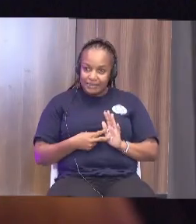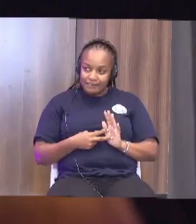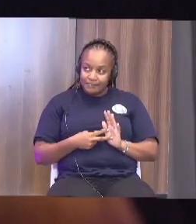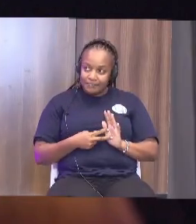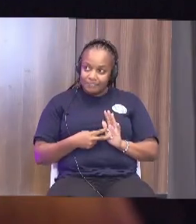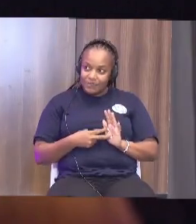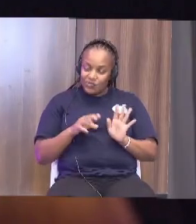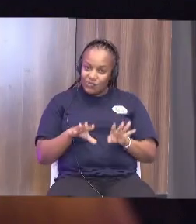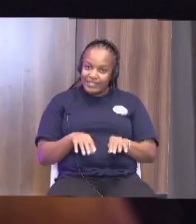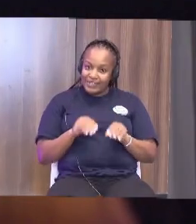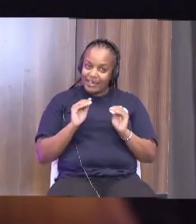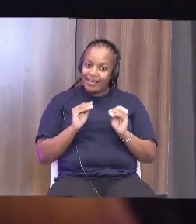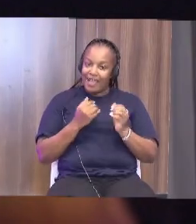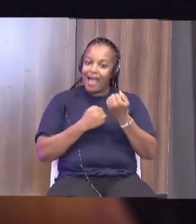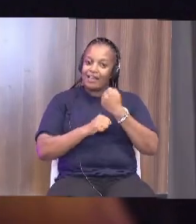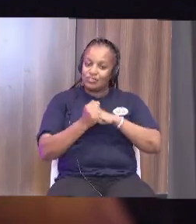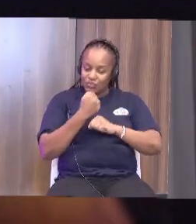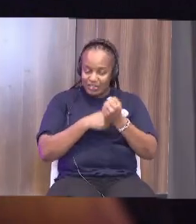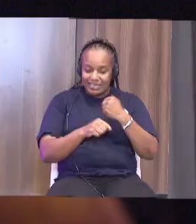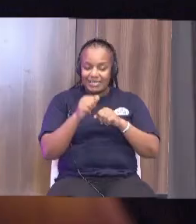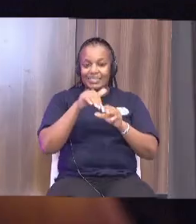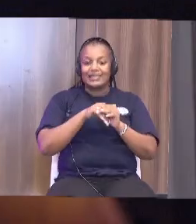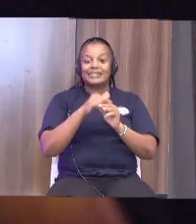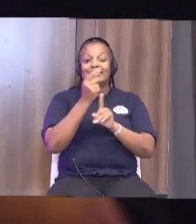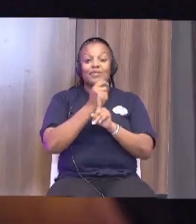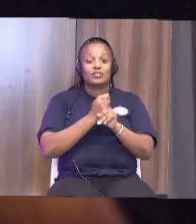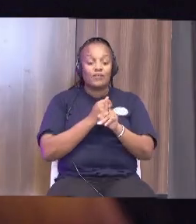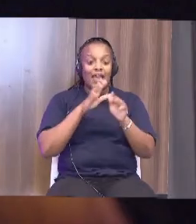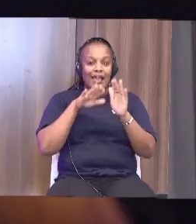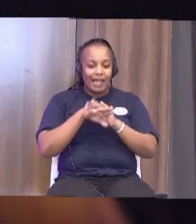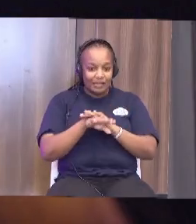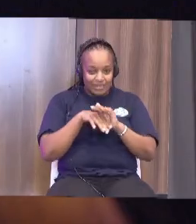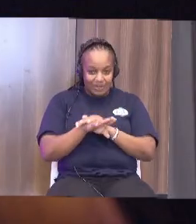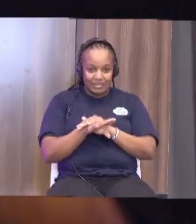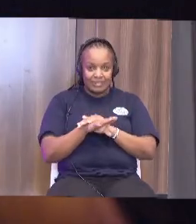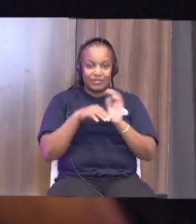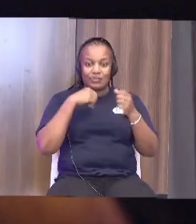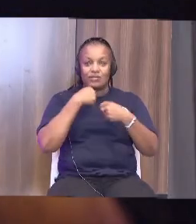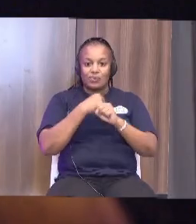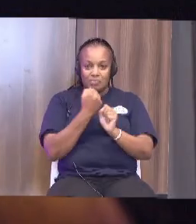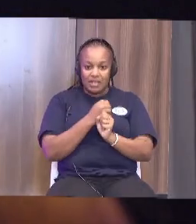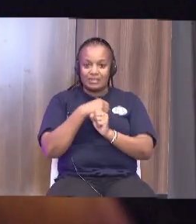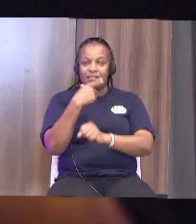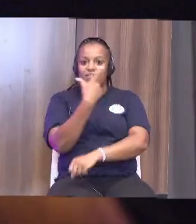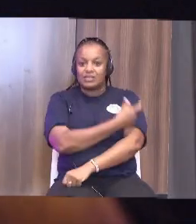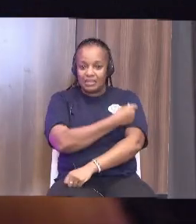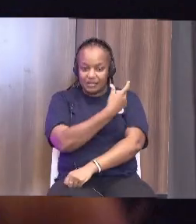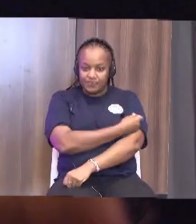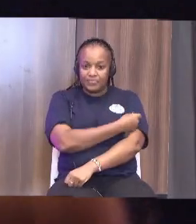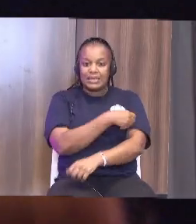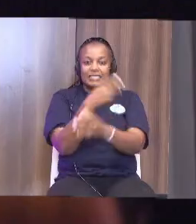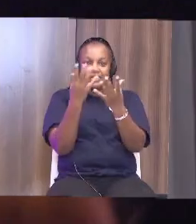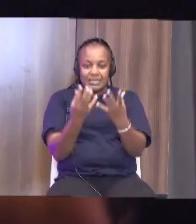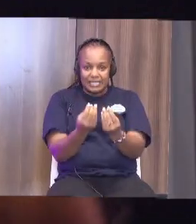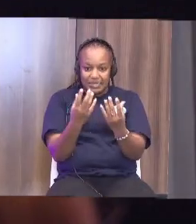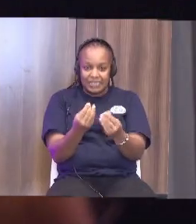to take actions in terms of access, I mean to make the vaccination like effortless